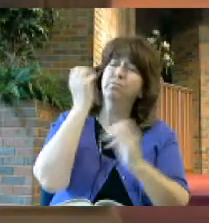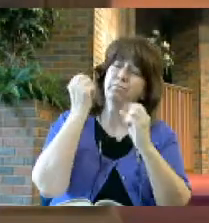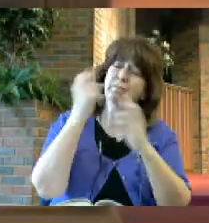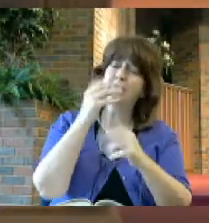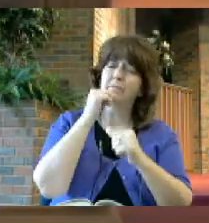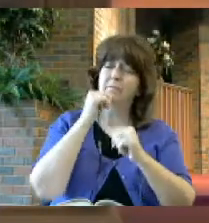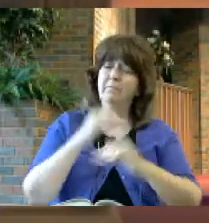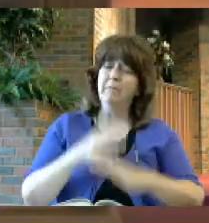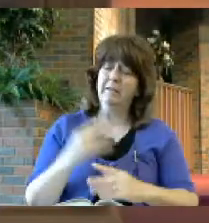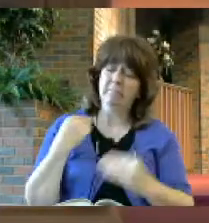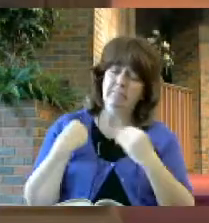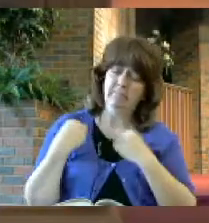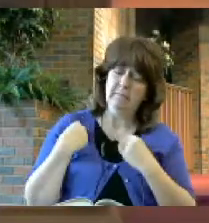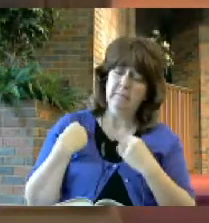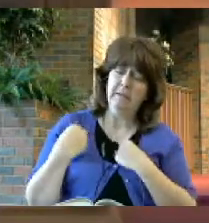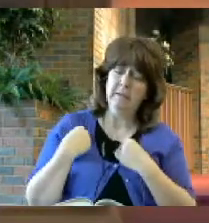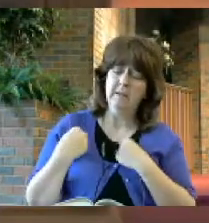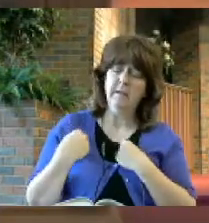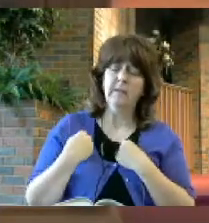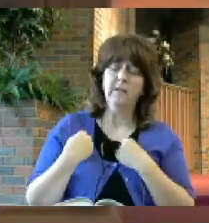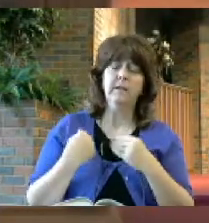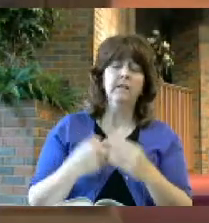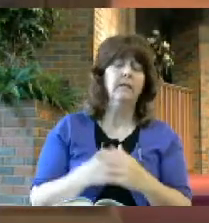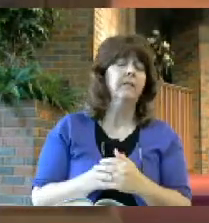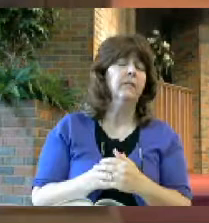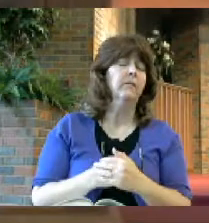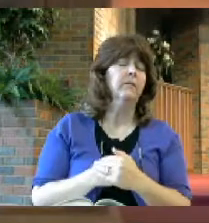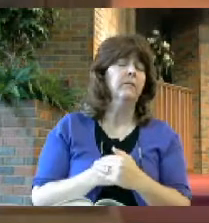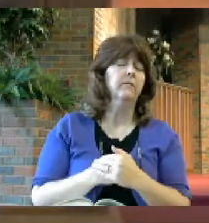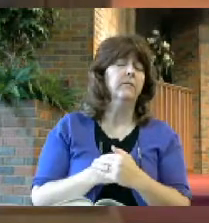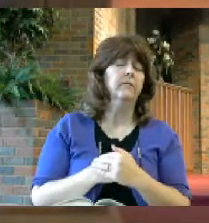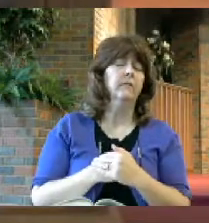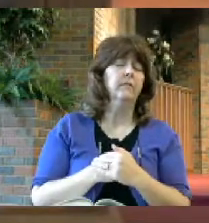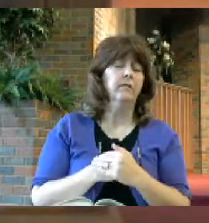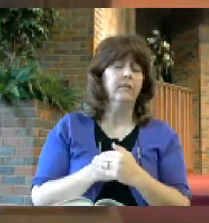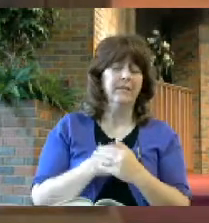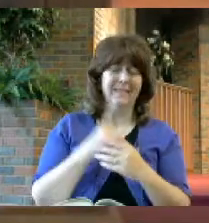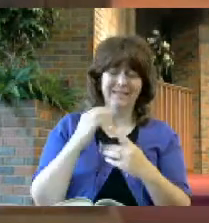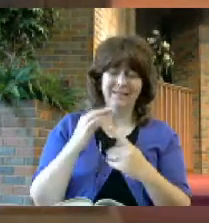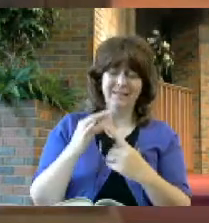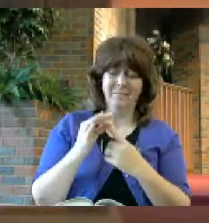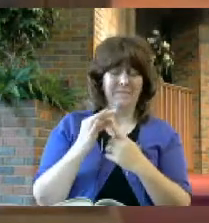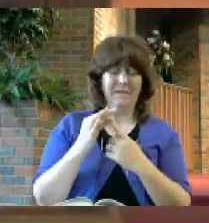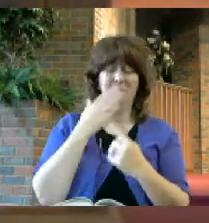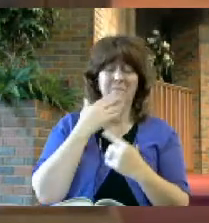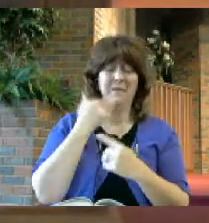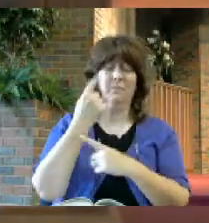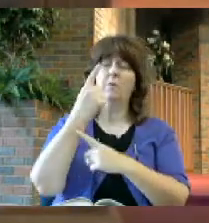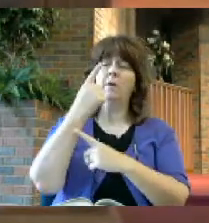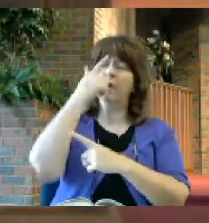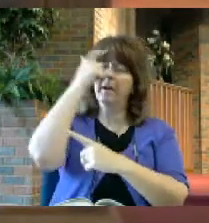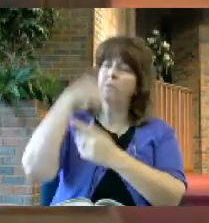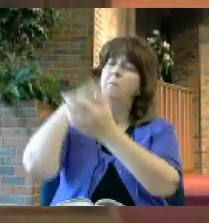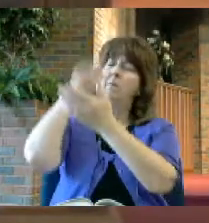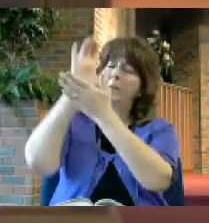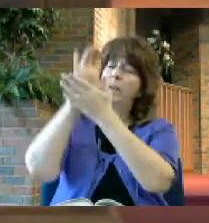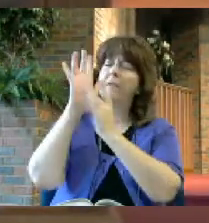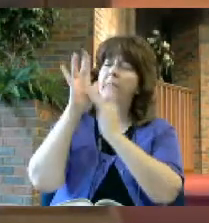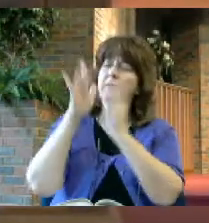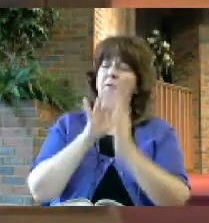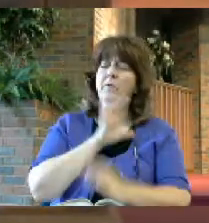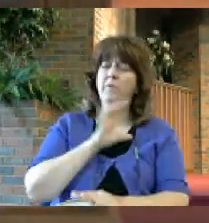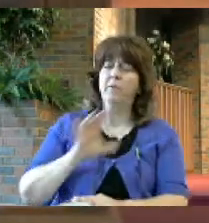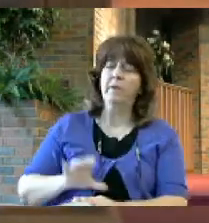which include the blessings that are in Christ Jesus, help us to always be mindful of what you've done for